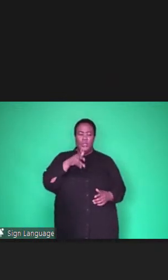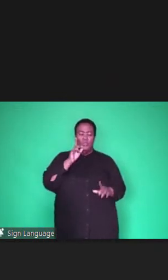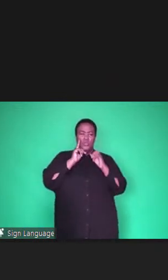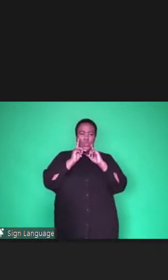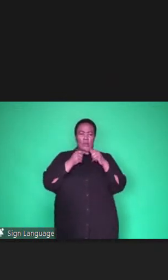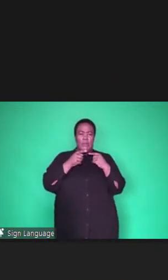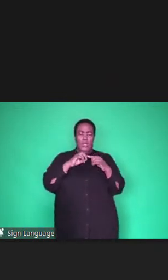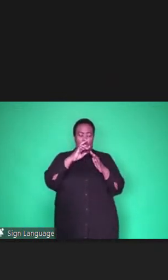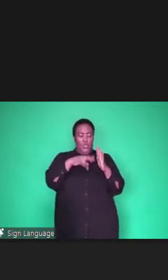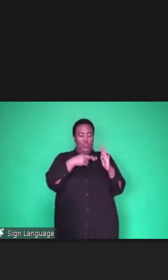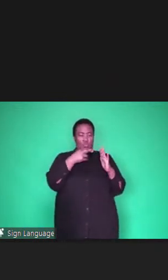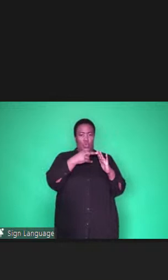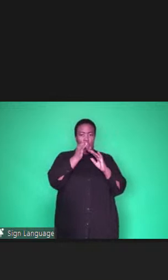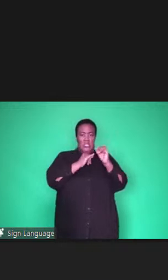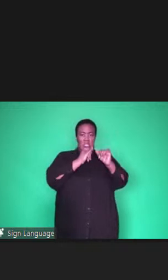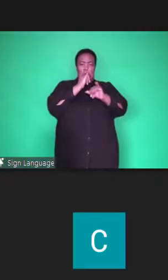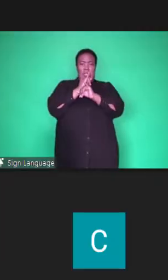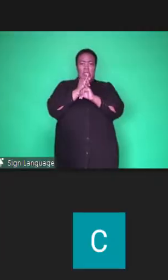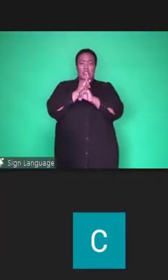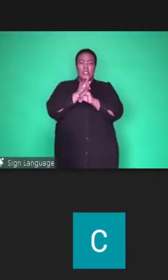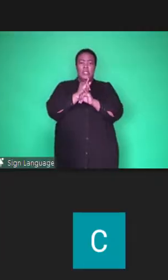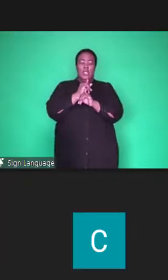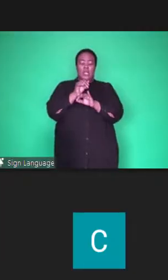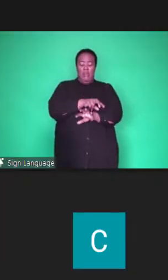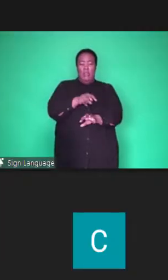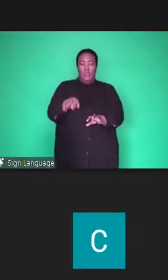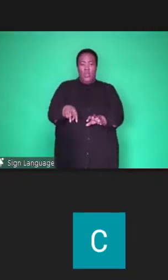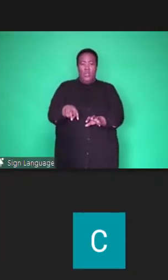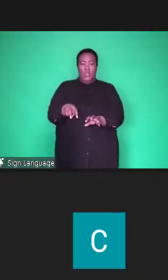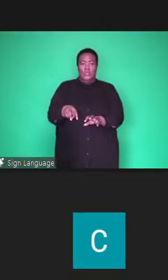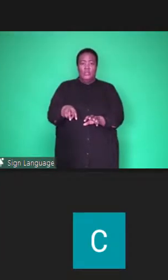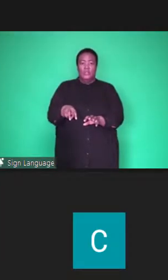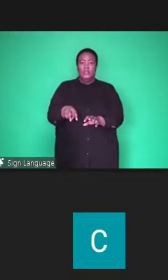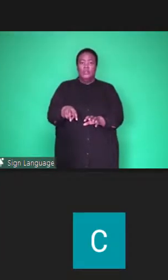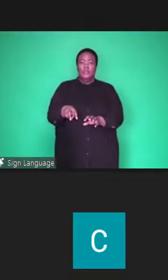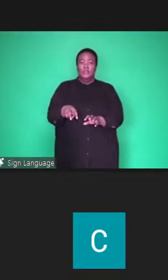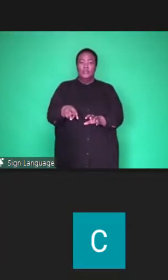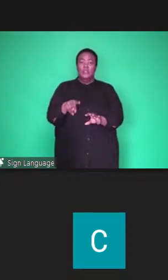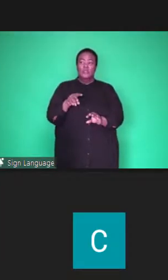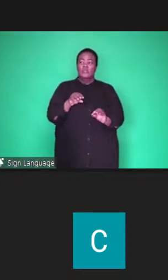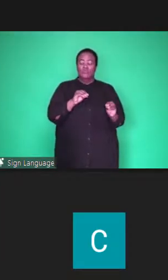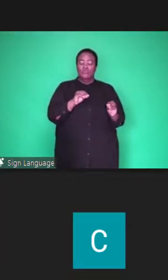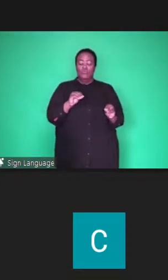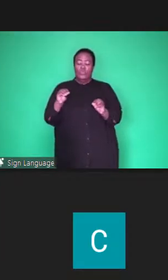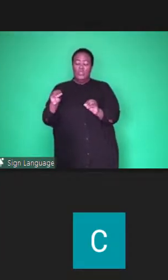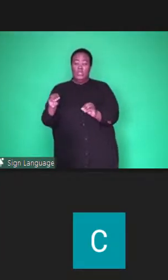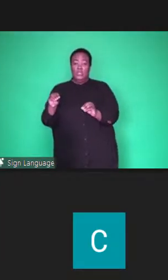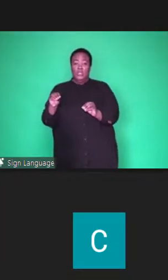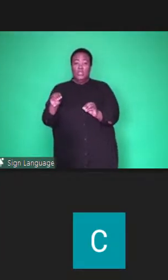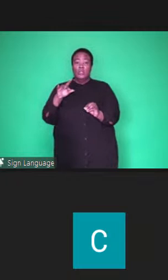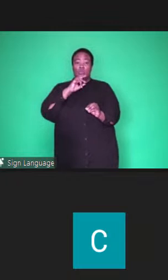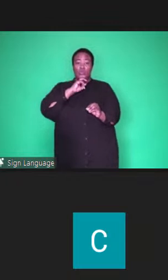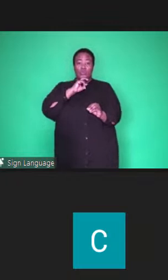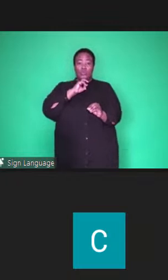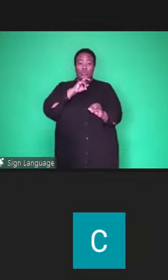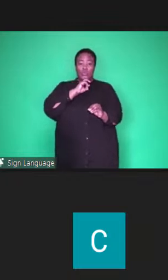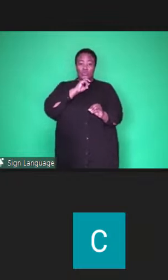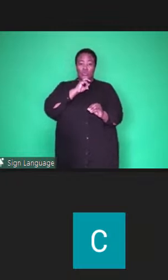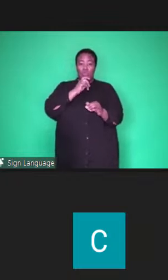of international migration in contemporary urban transitions, and using